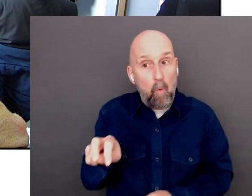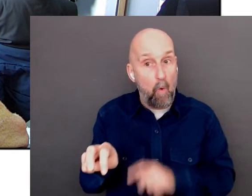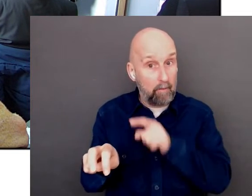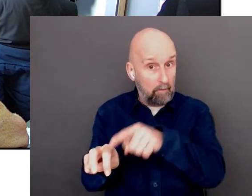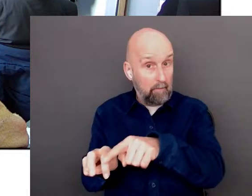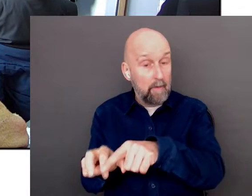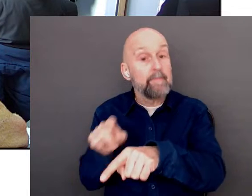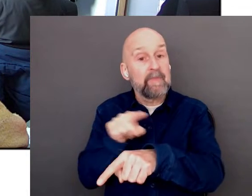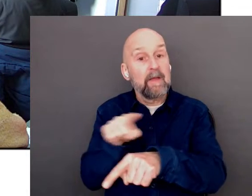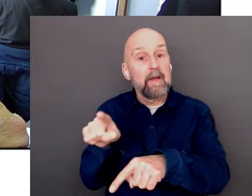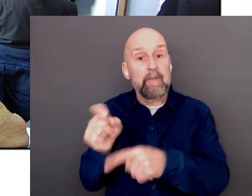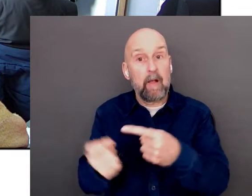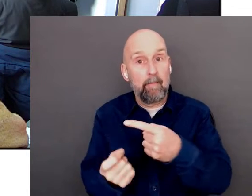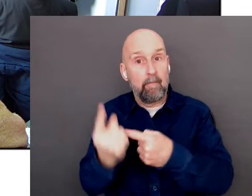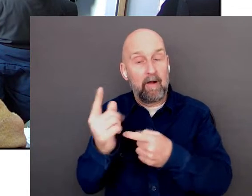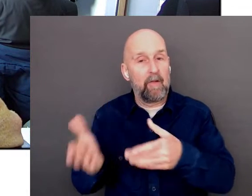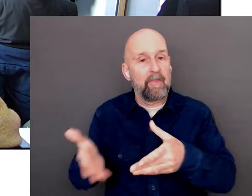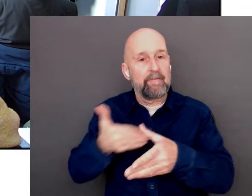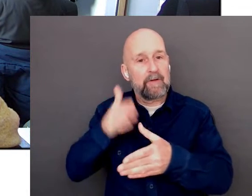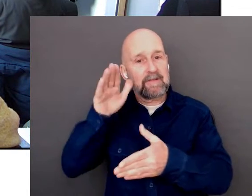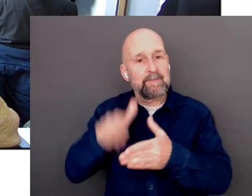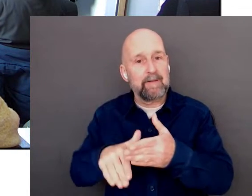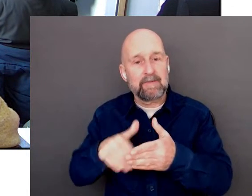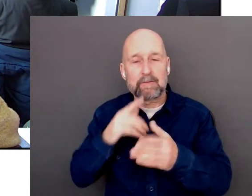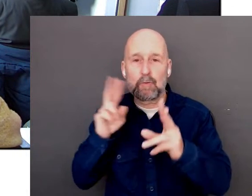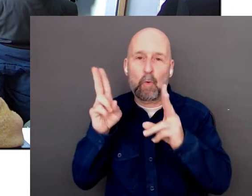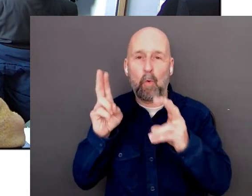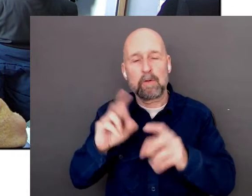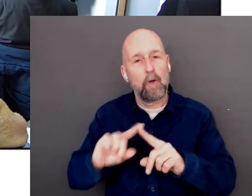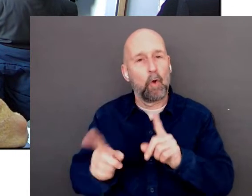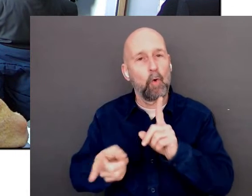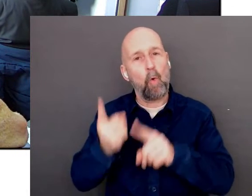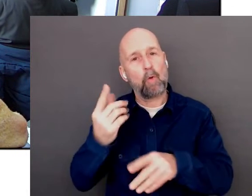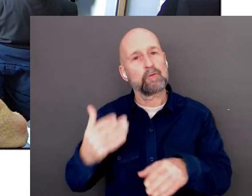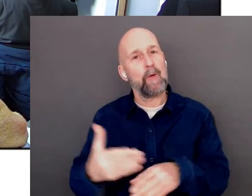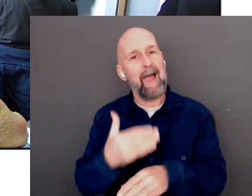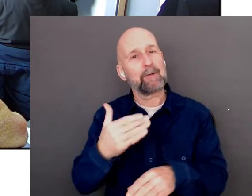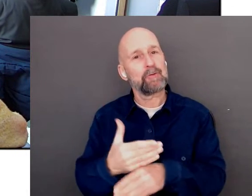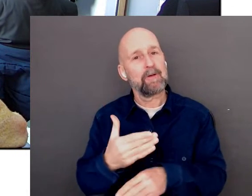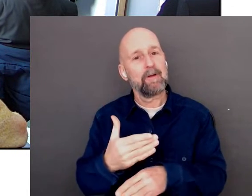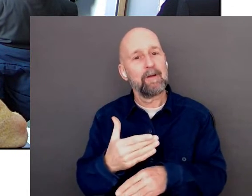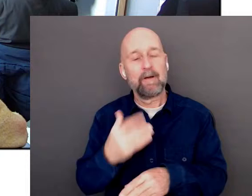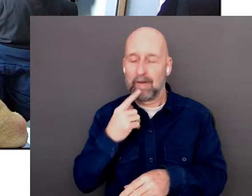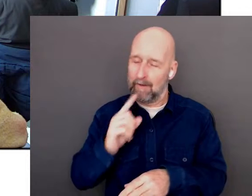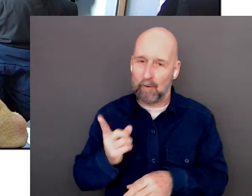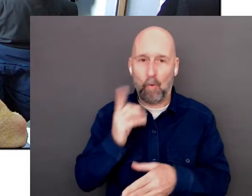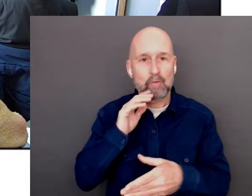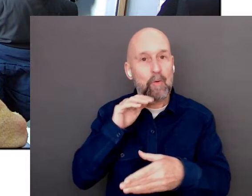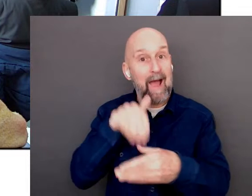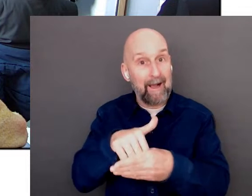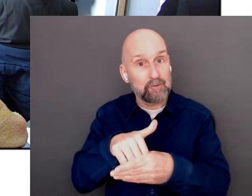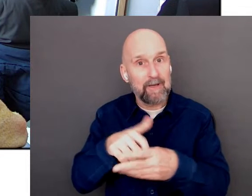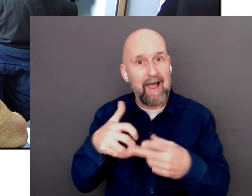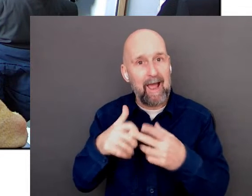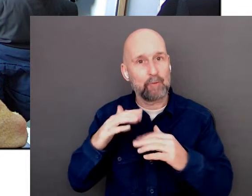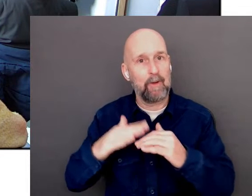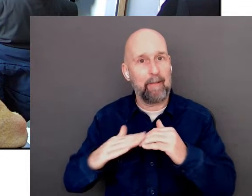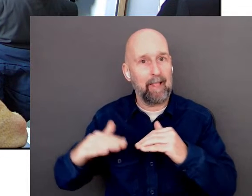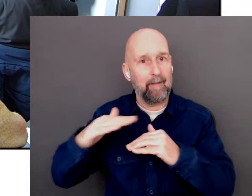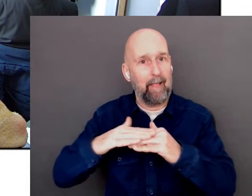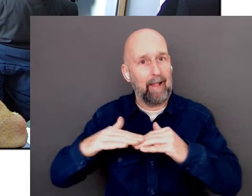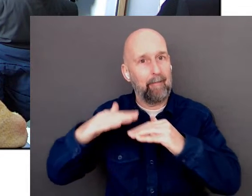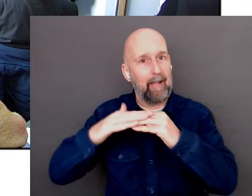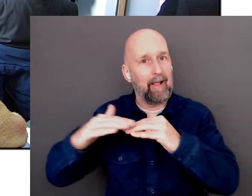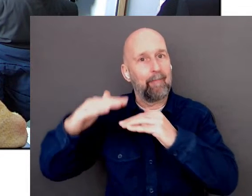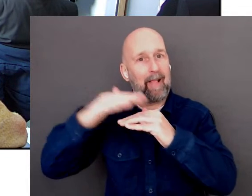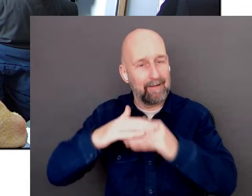get this first call to action, and then, okay, after the call to action, how do we build upon that? So there's